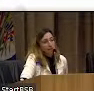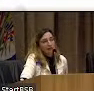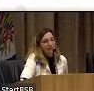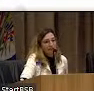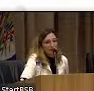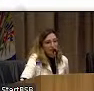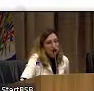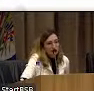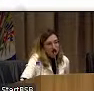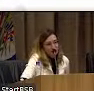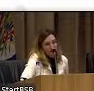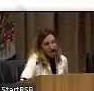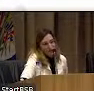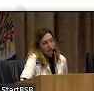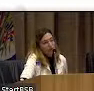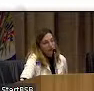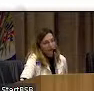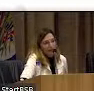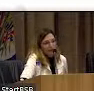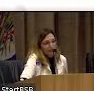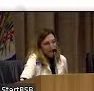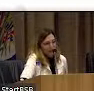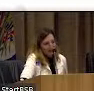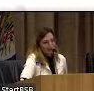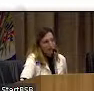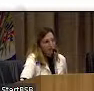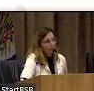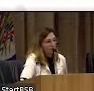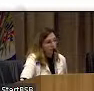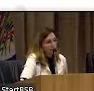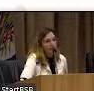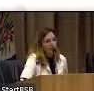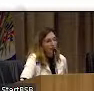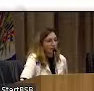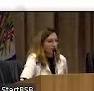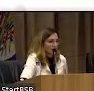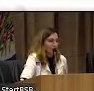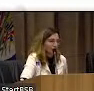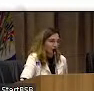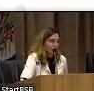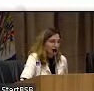The hospital, the regional hospital of Lower Amazon,